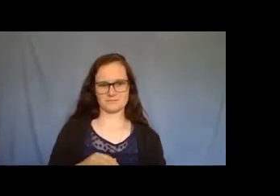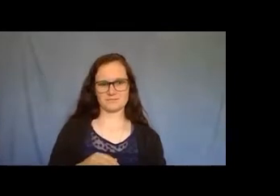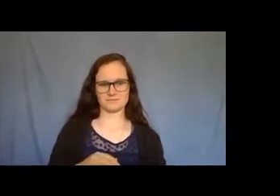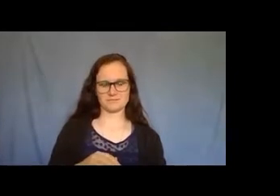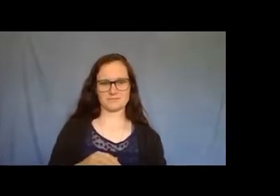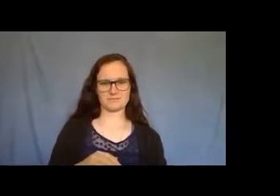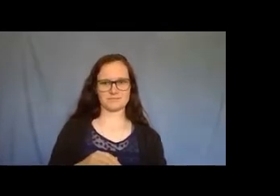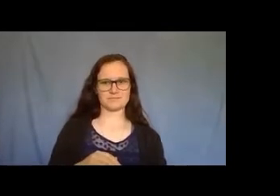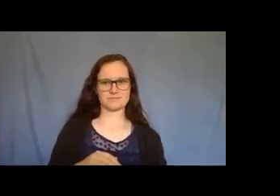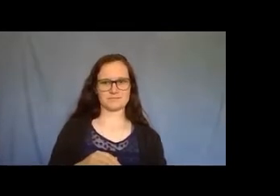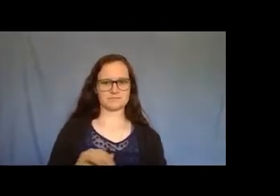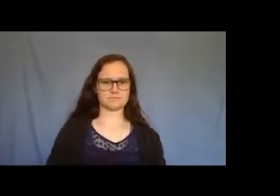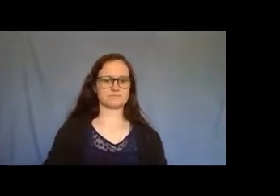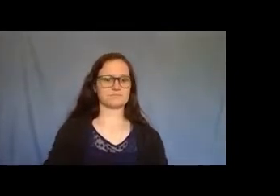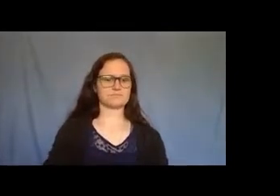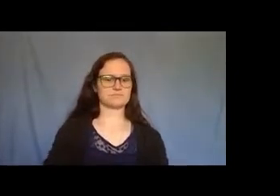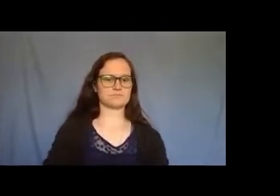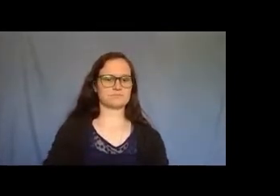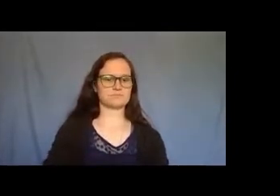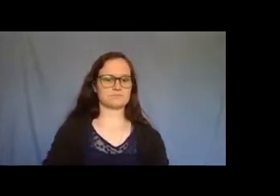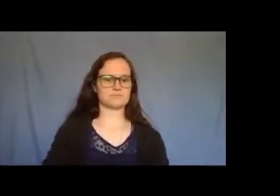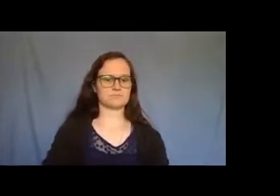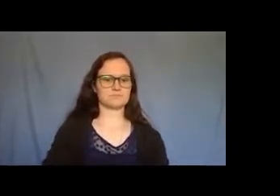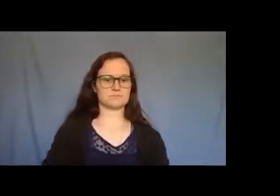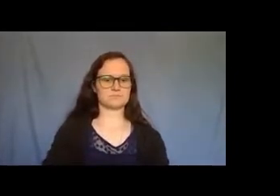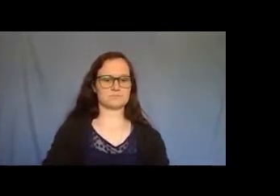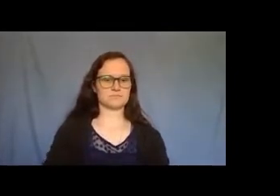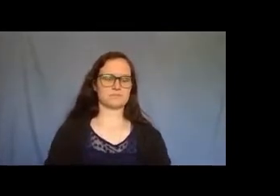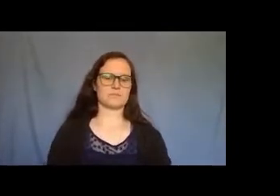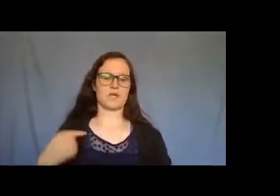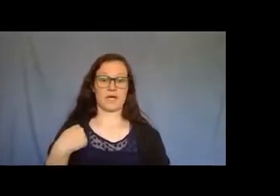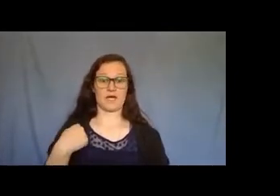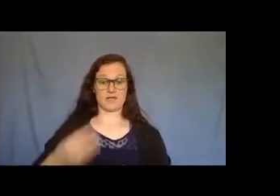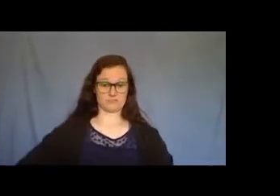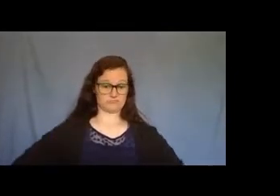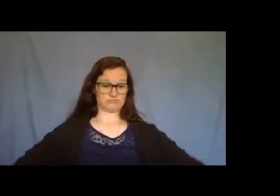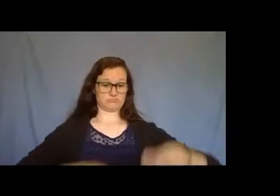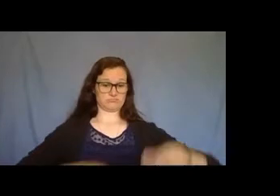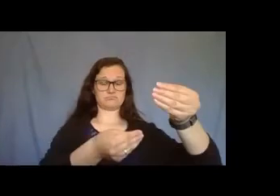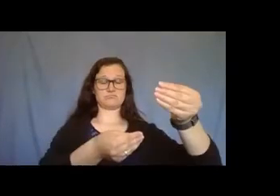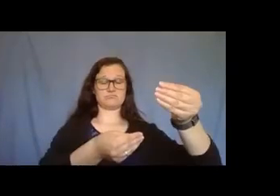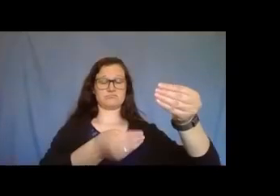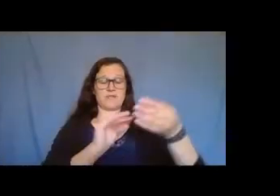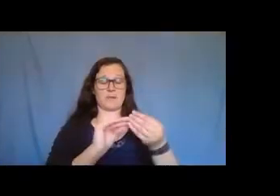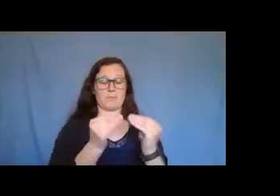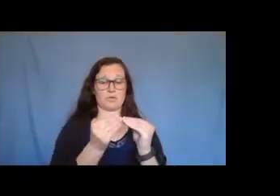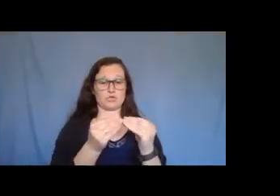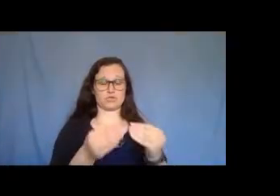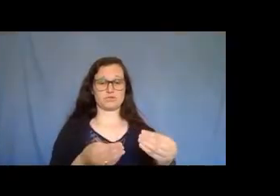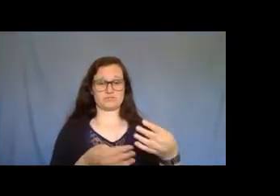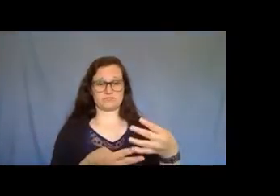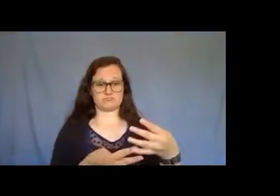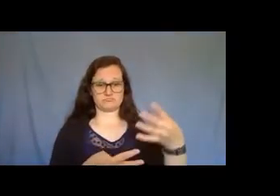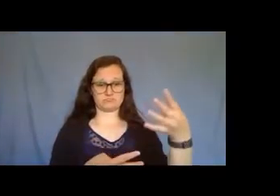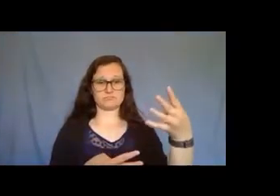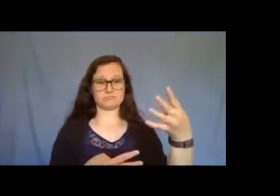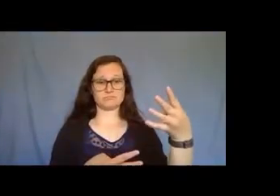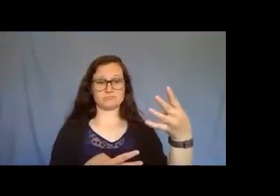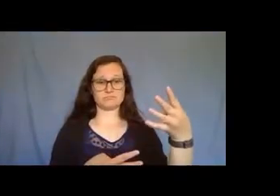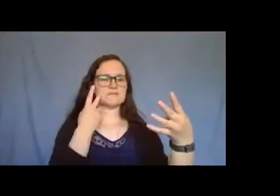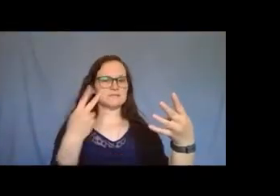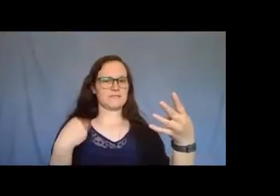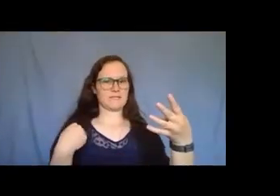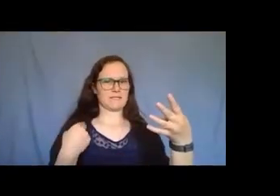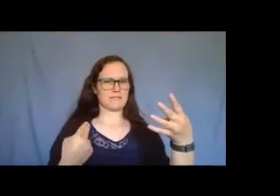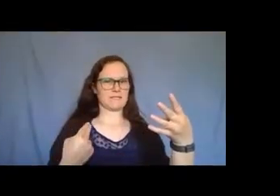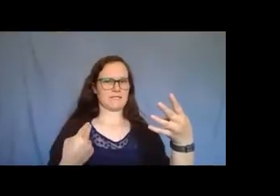I pulled out the data from 2000 to 2019. I did look at the historical data before that, which does go back